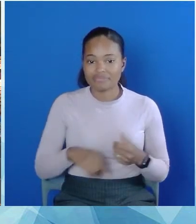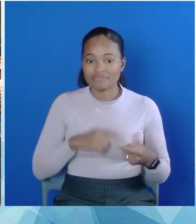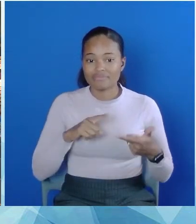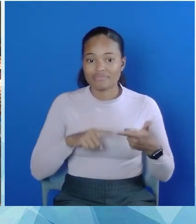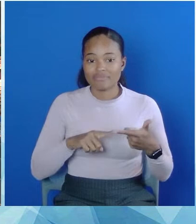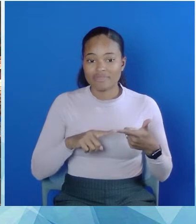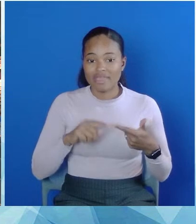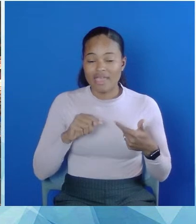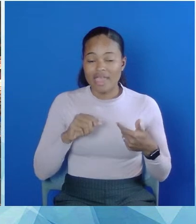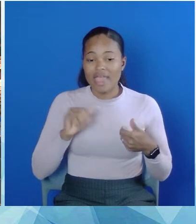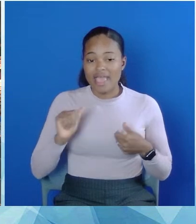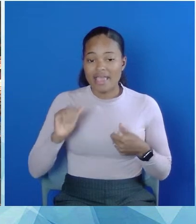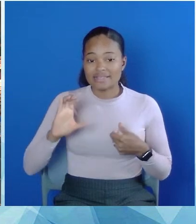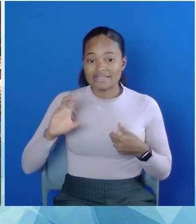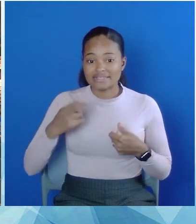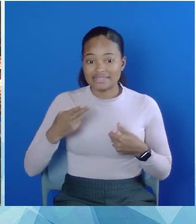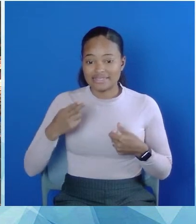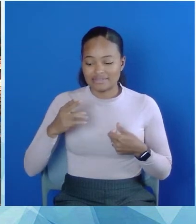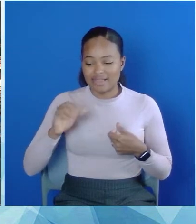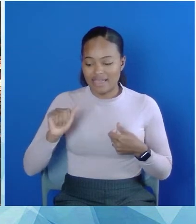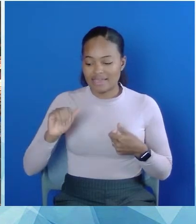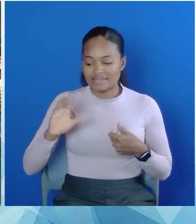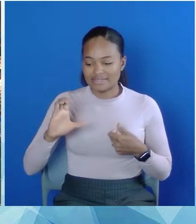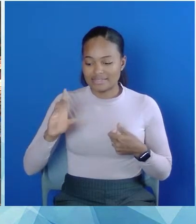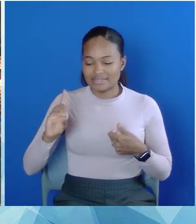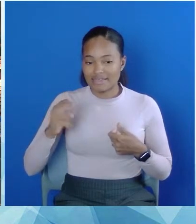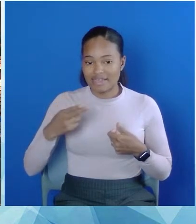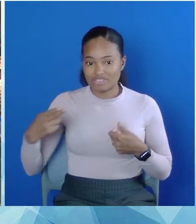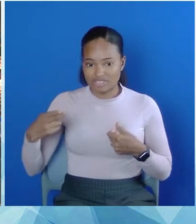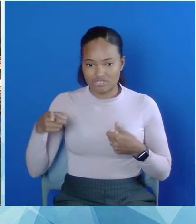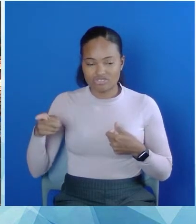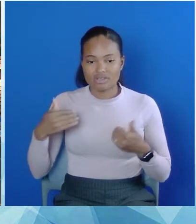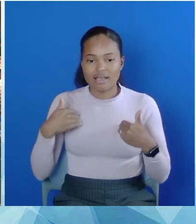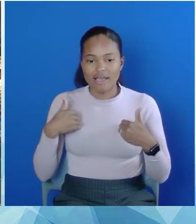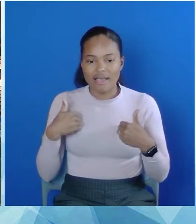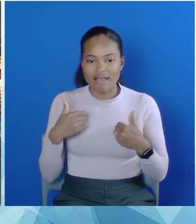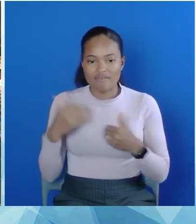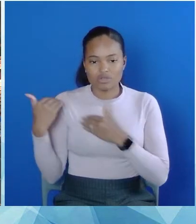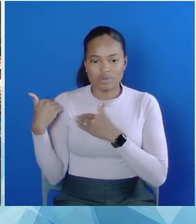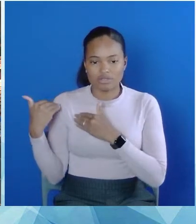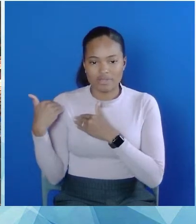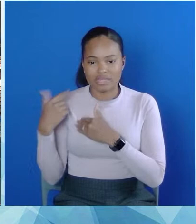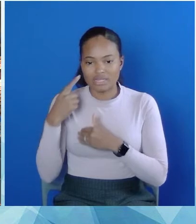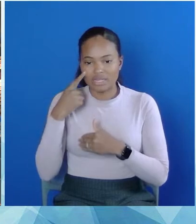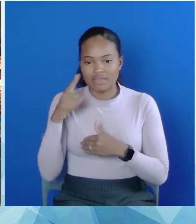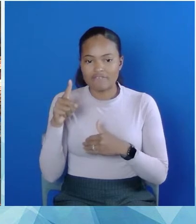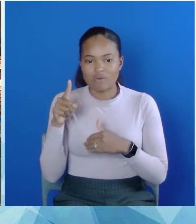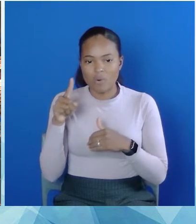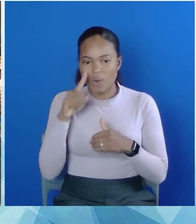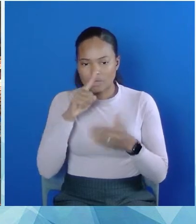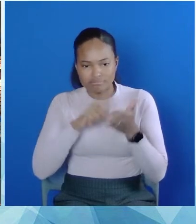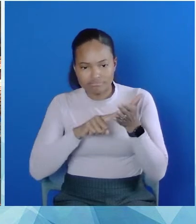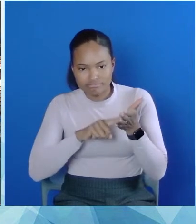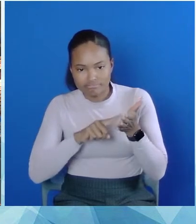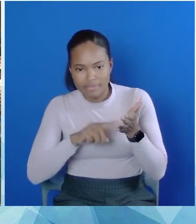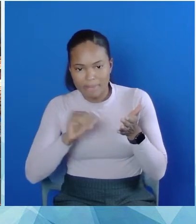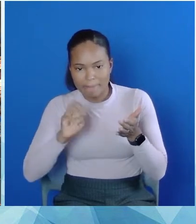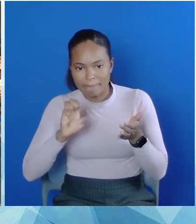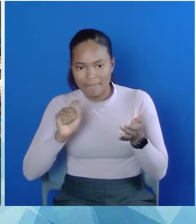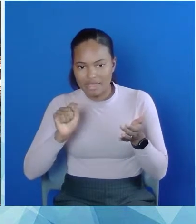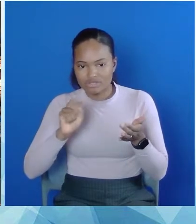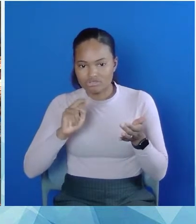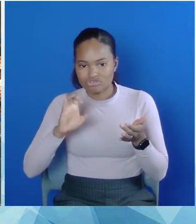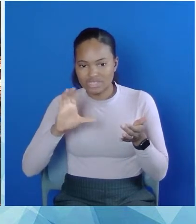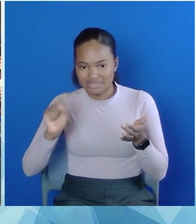ACDHH currently holds the responsibility for looking into metrics and into